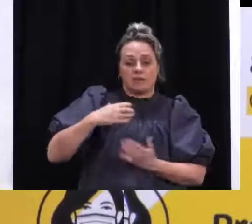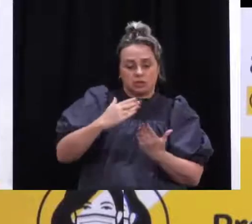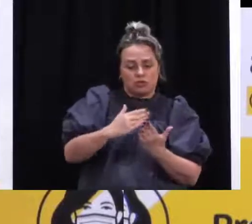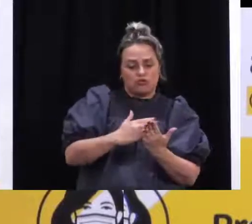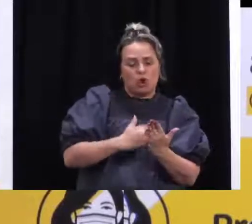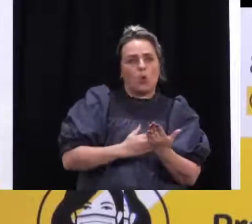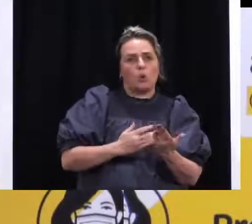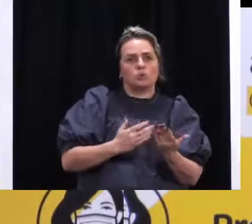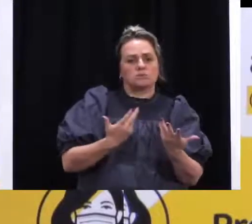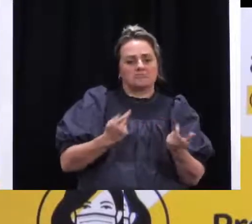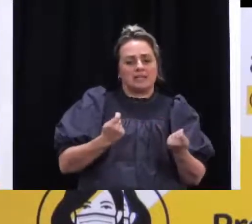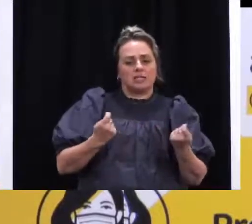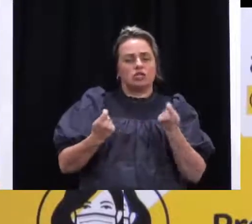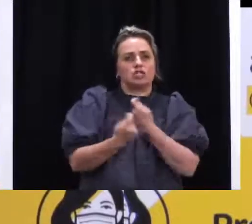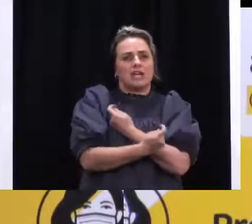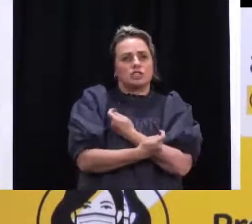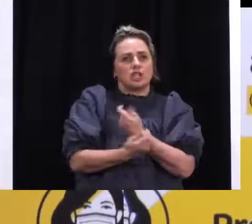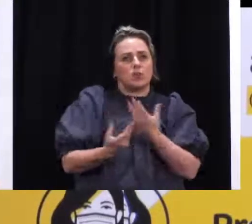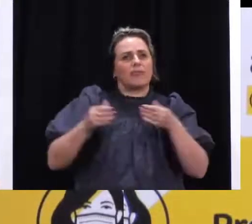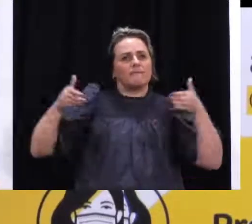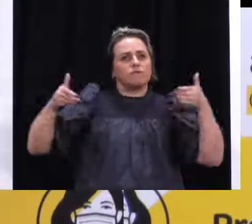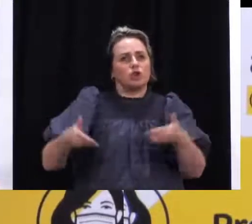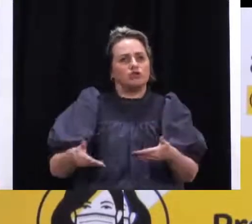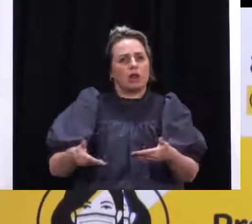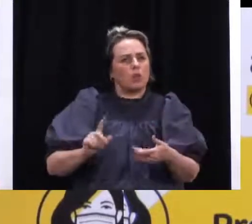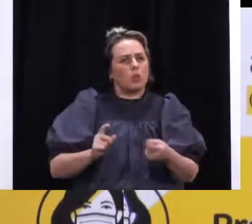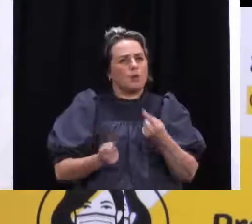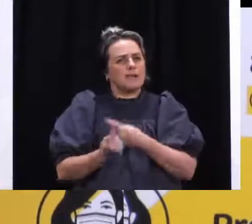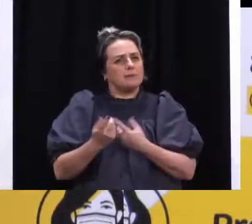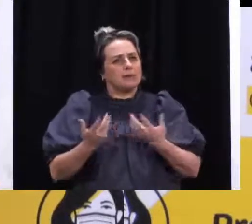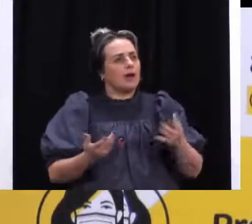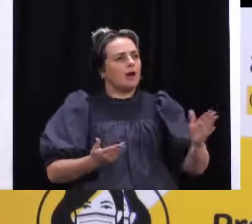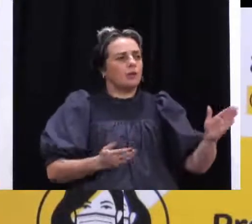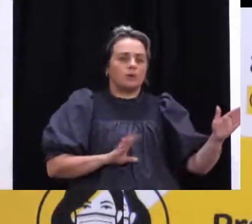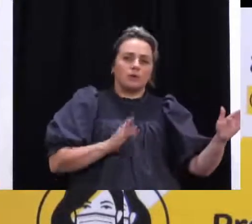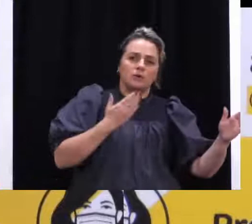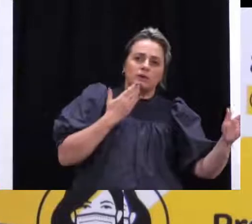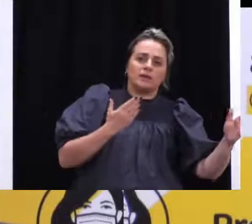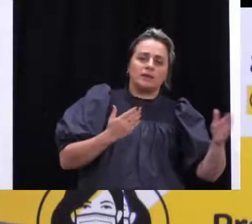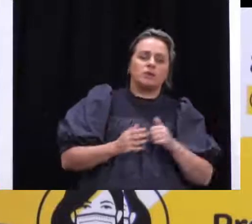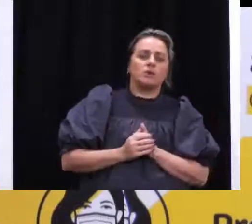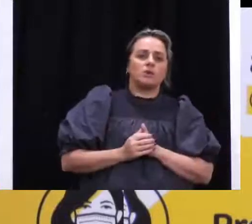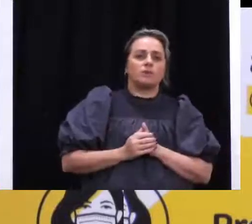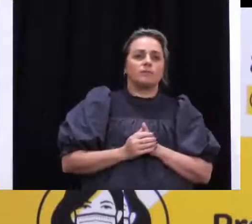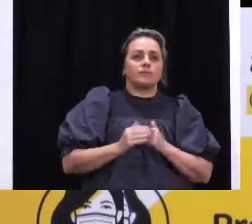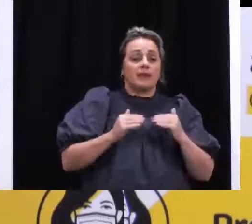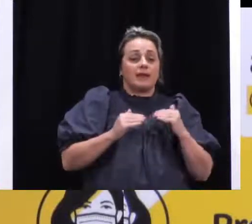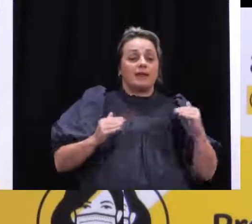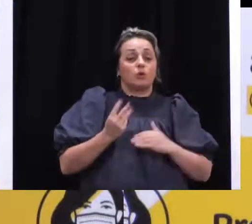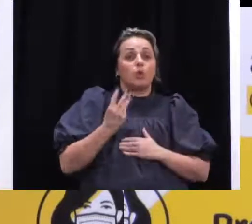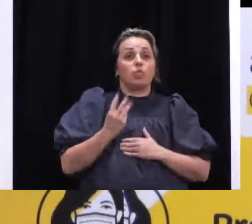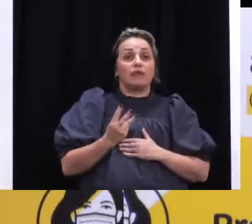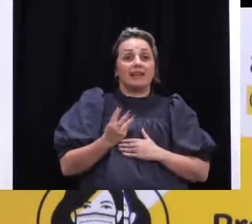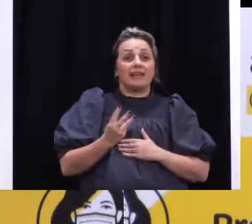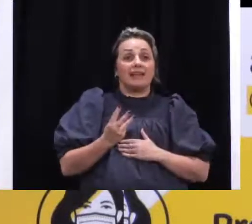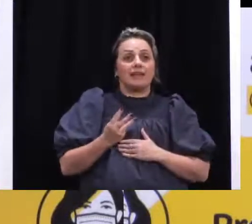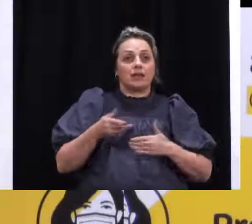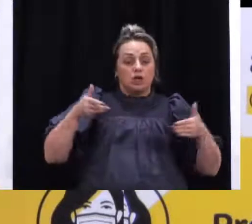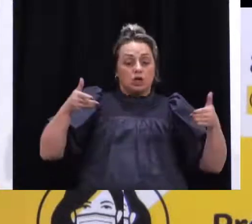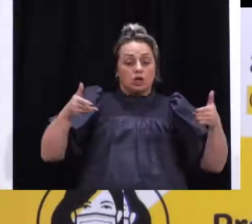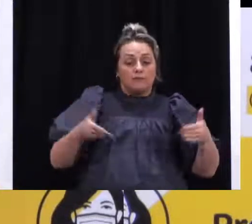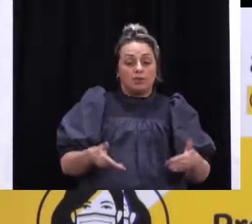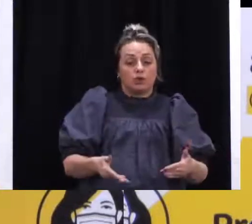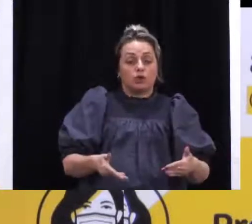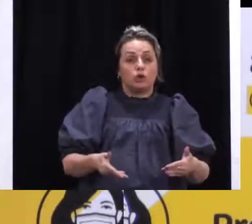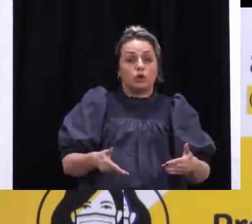change. Where are these at now? Kia ora. So, first of all, under alert level 3, of course, tangihanga outside